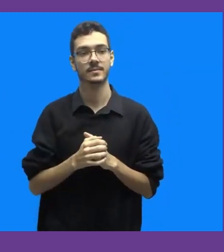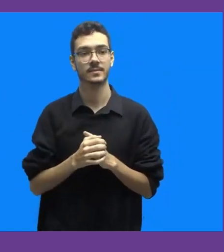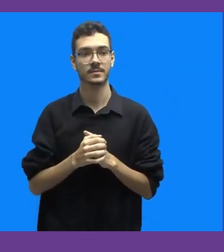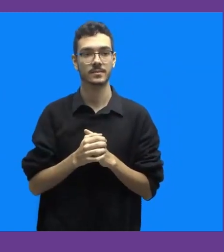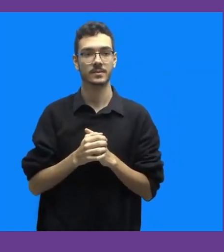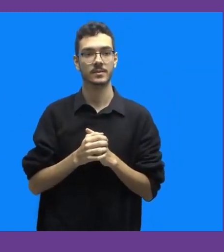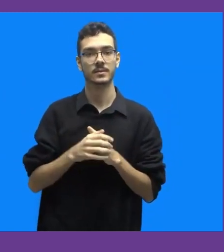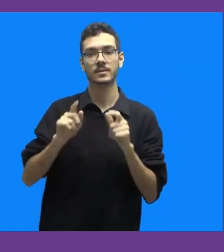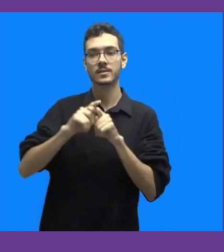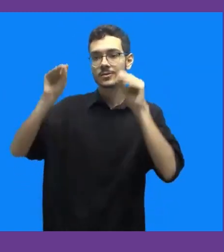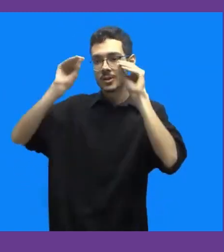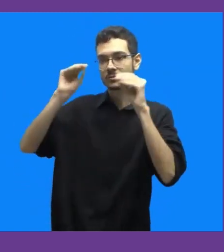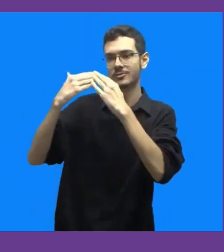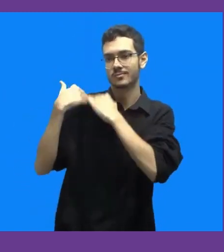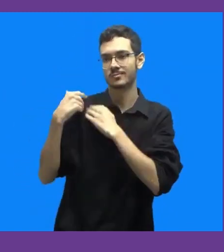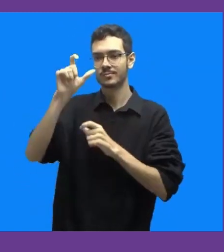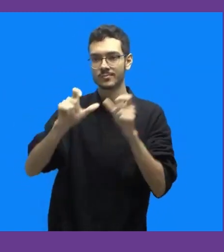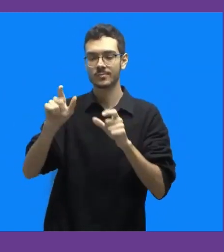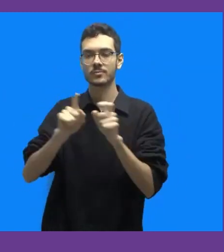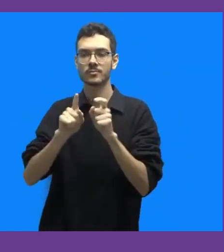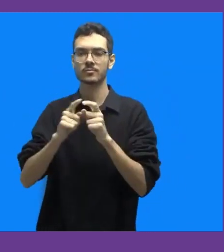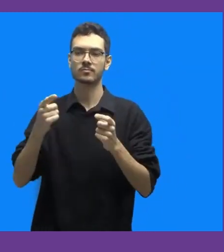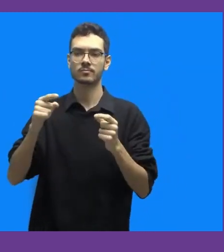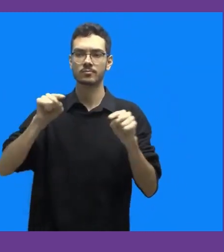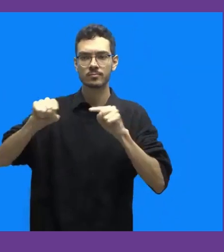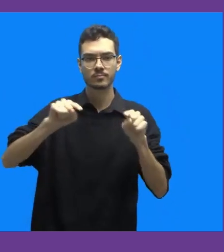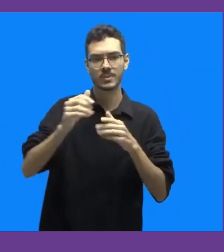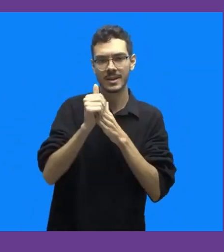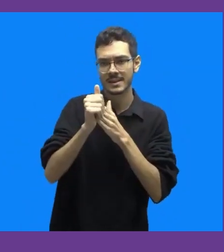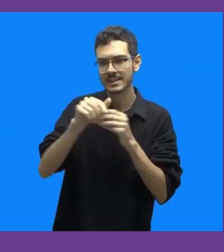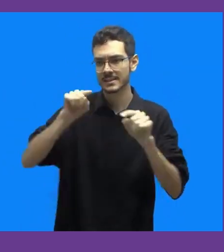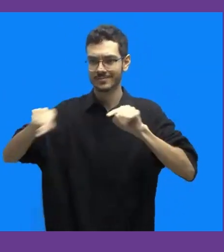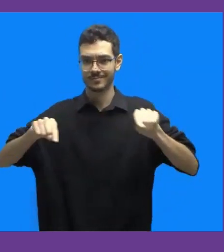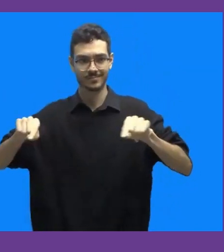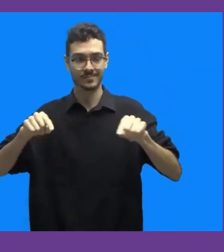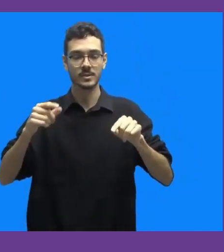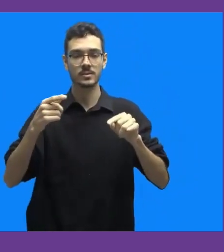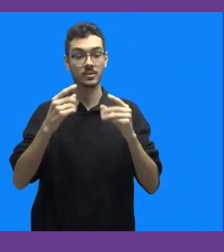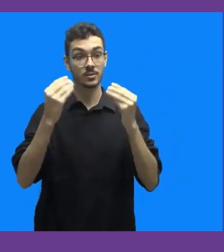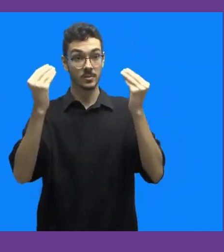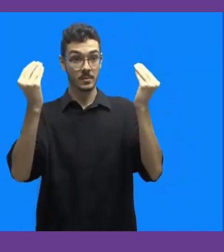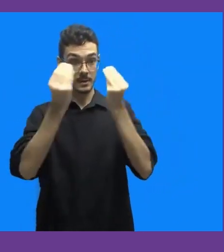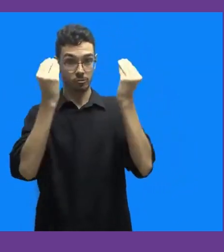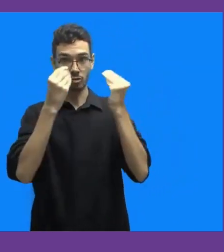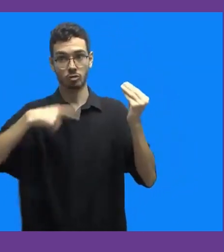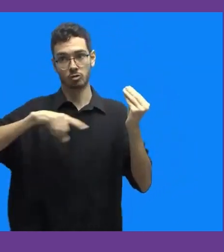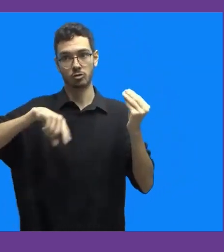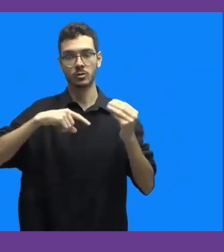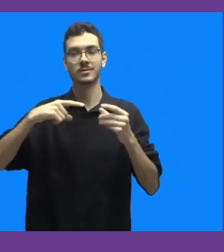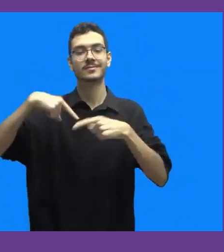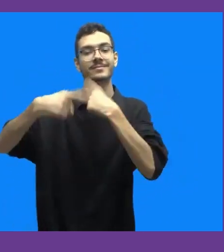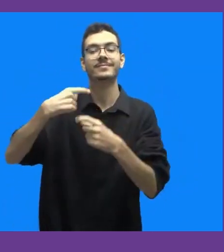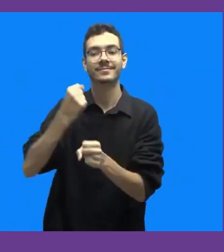unit, and again, kickstart them with ideas. So I think would there be something similar in other colleges and